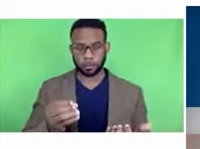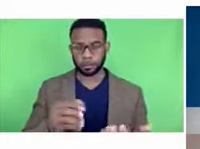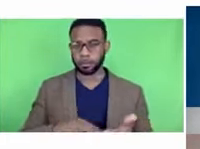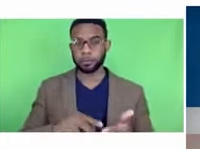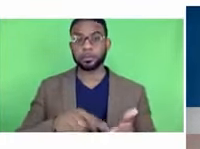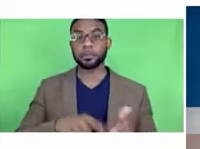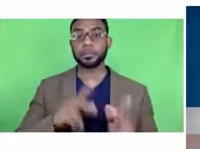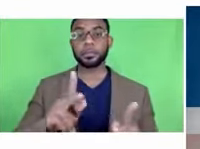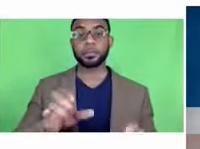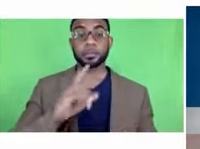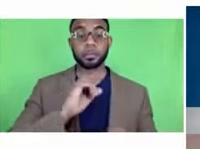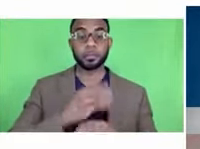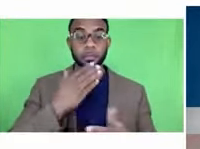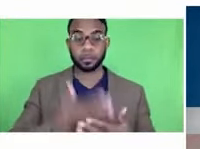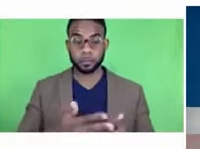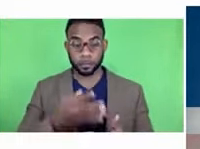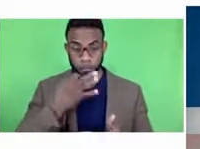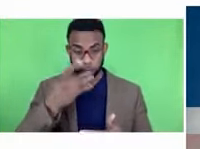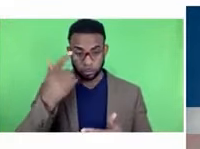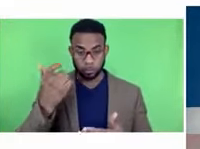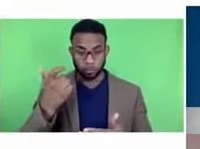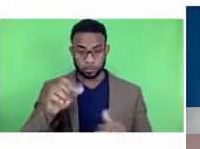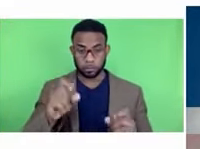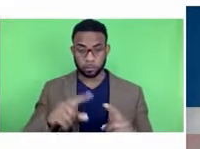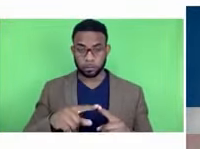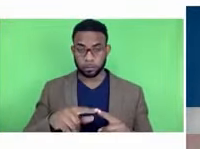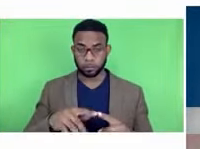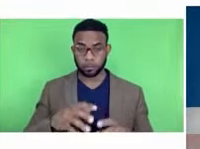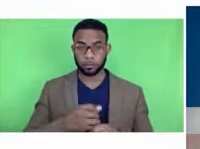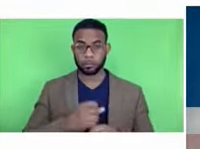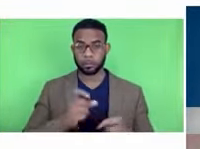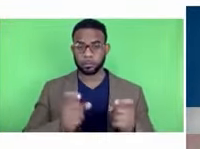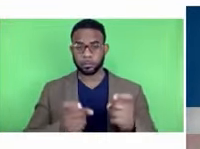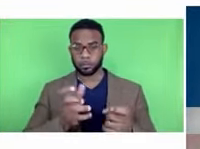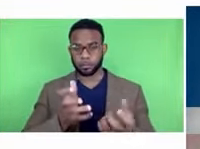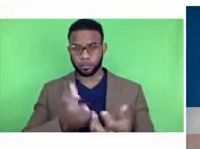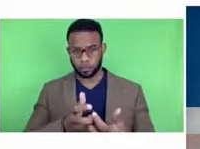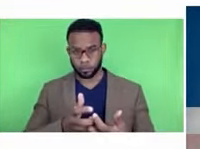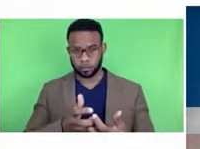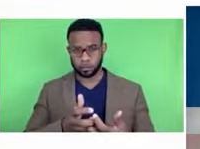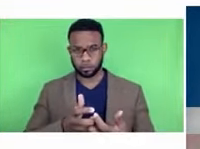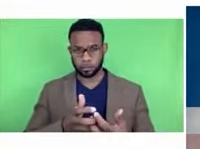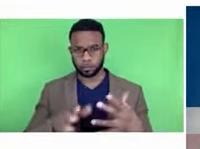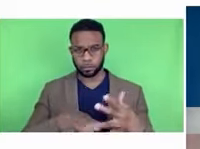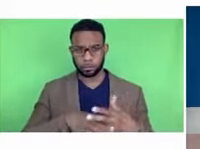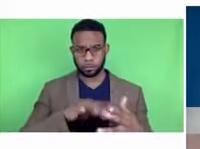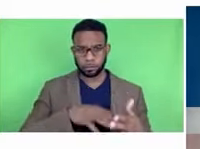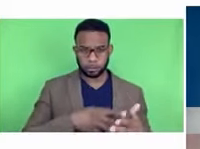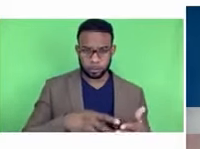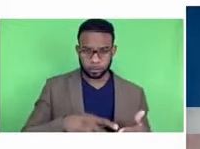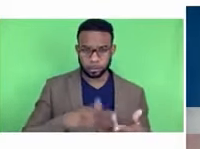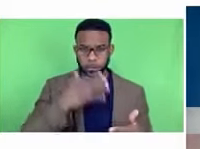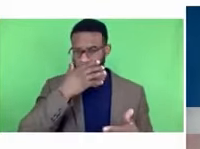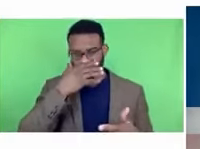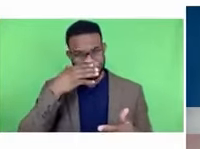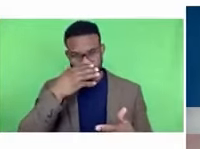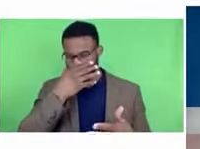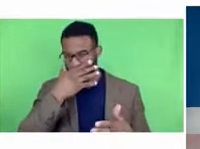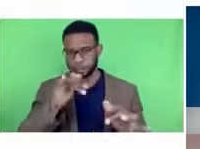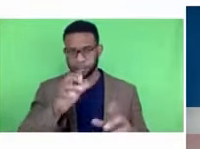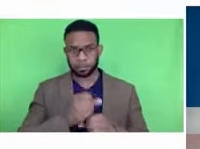did really well eventually because they were able to get a modified break schedule. They were able to